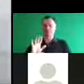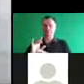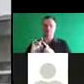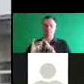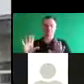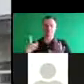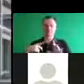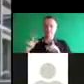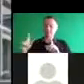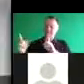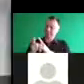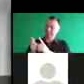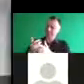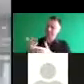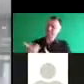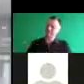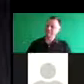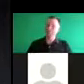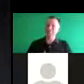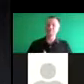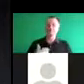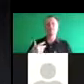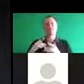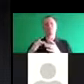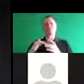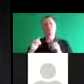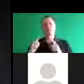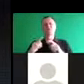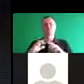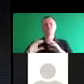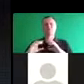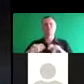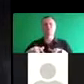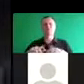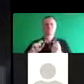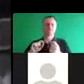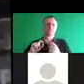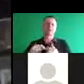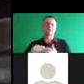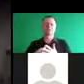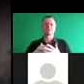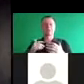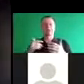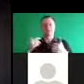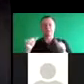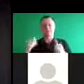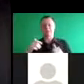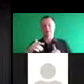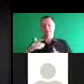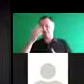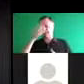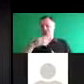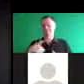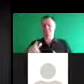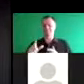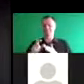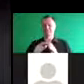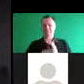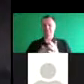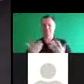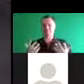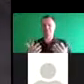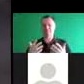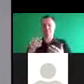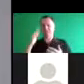So finally, the conversations we've had online are able to happen in real life. Daniela is joining us from the